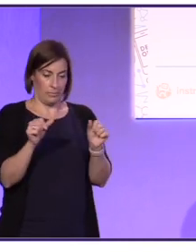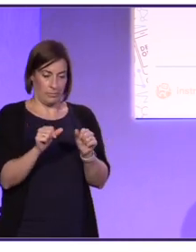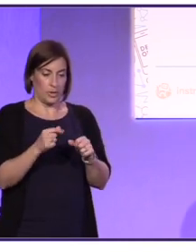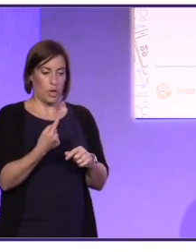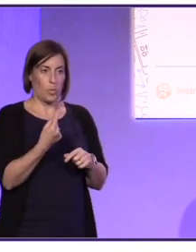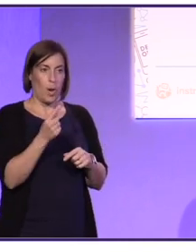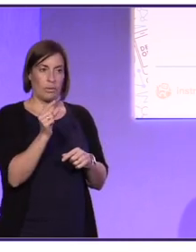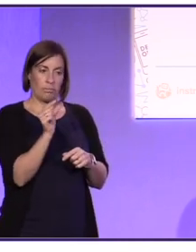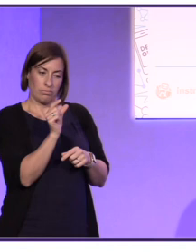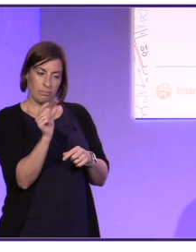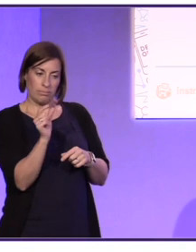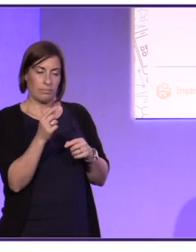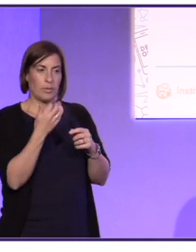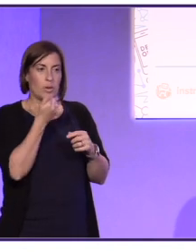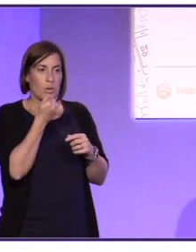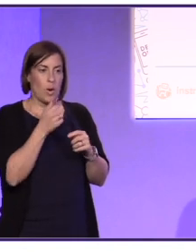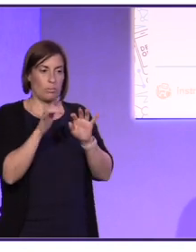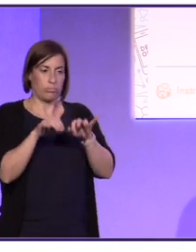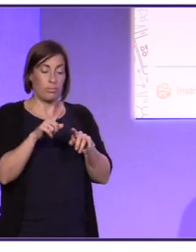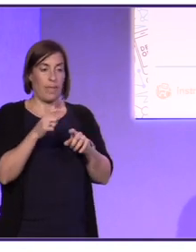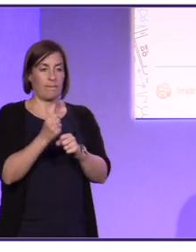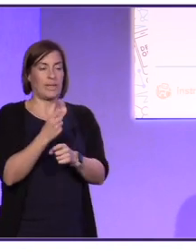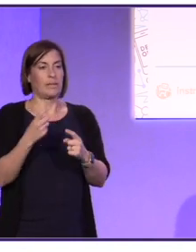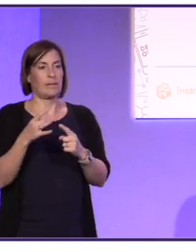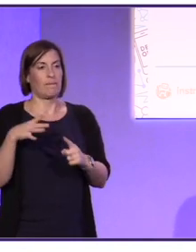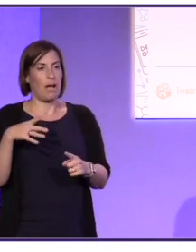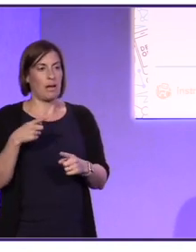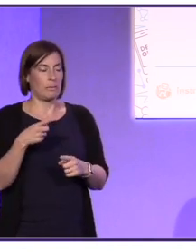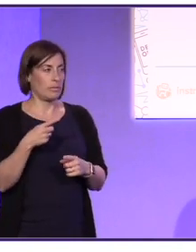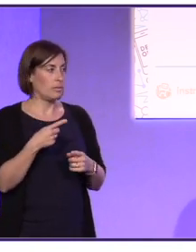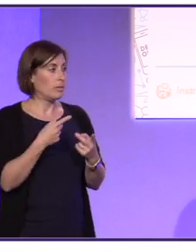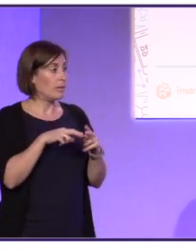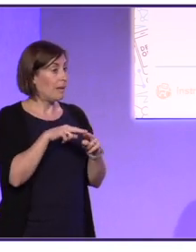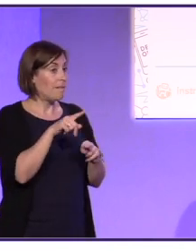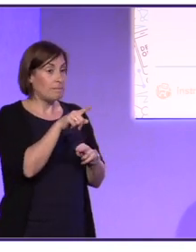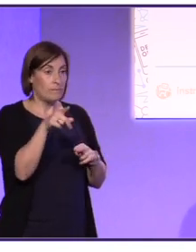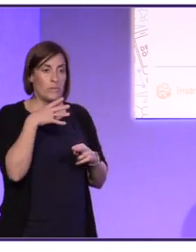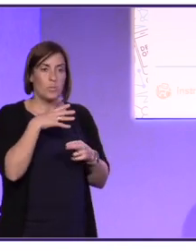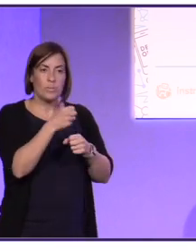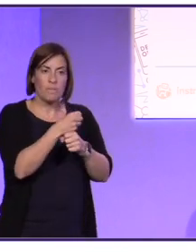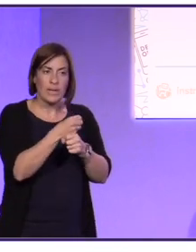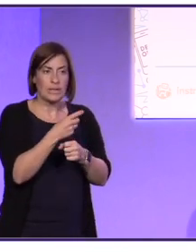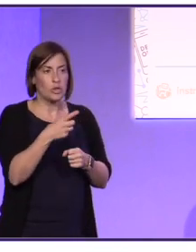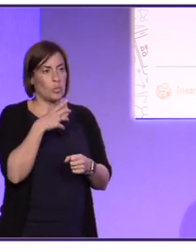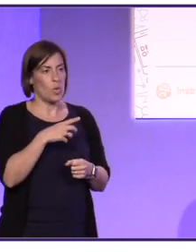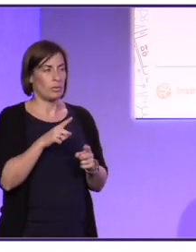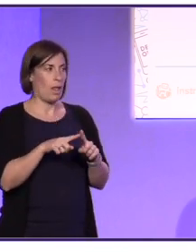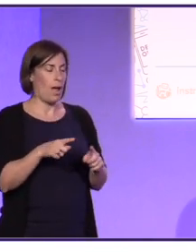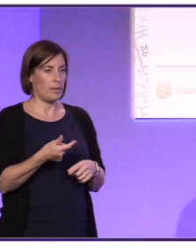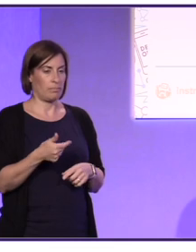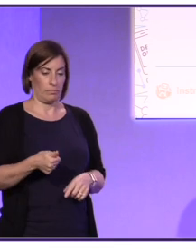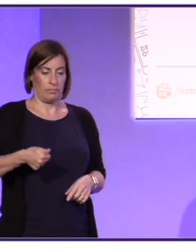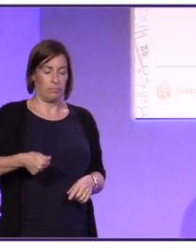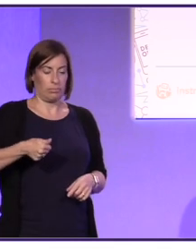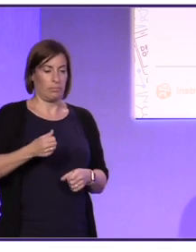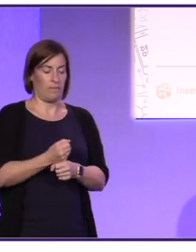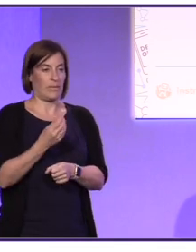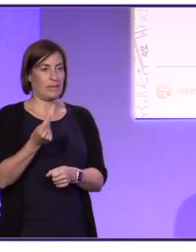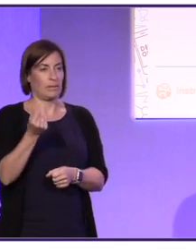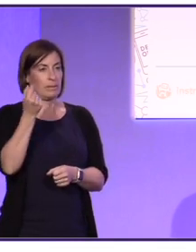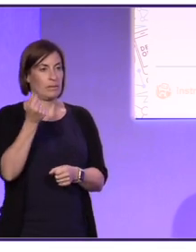you do need to do something, you just want to press a button. Because there's some evidence out there that says when you're